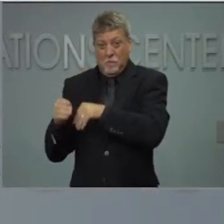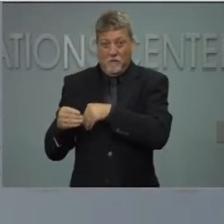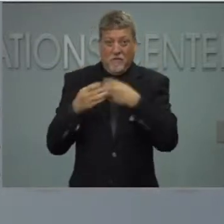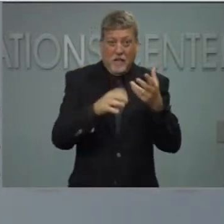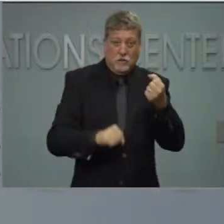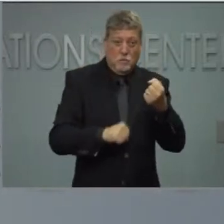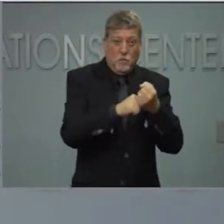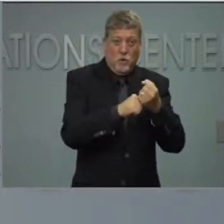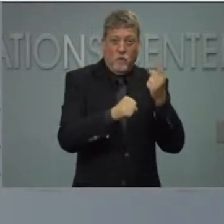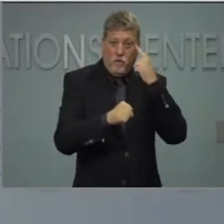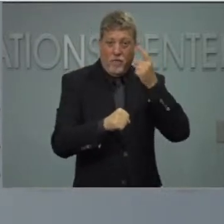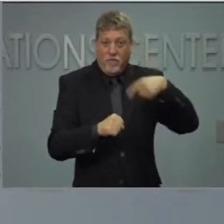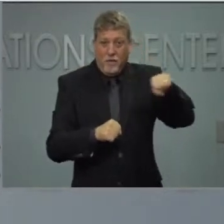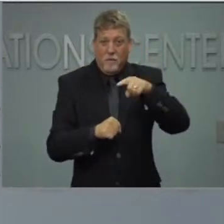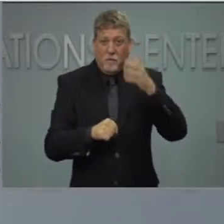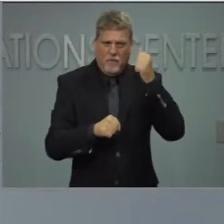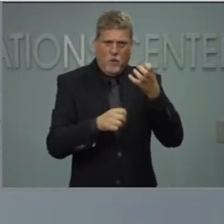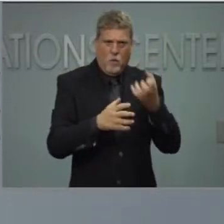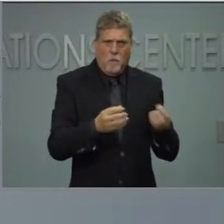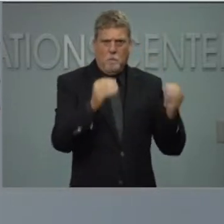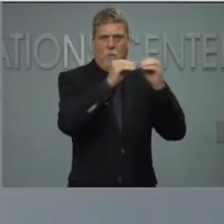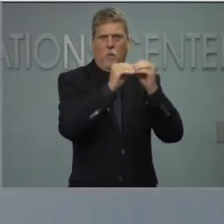issue.